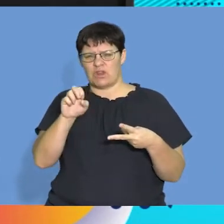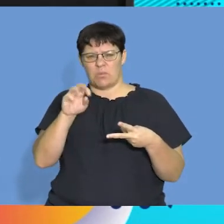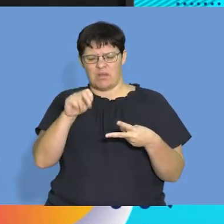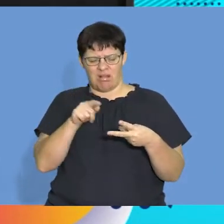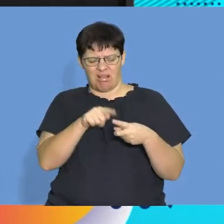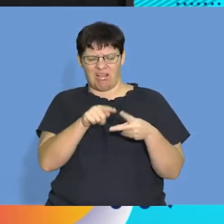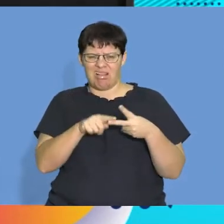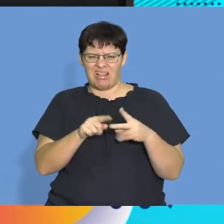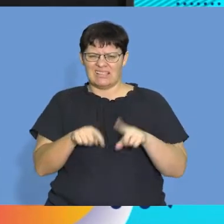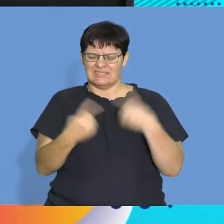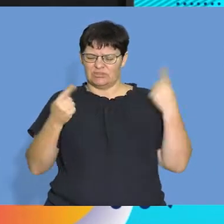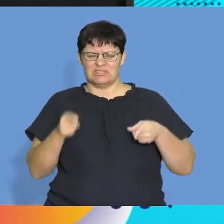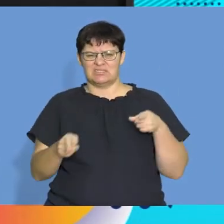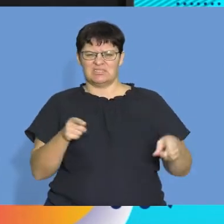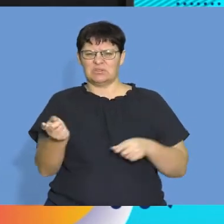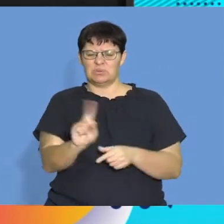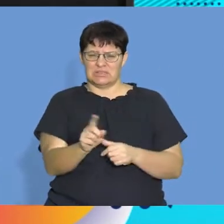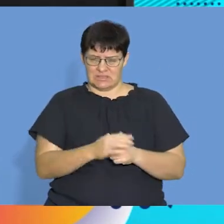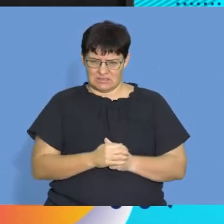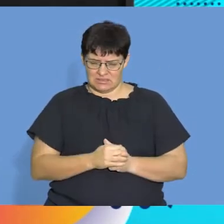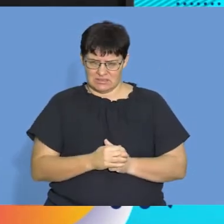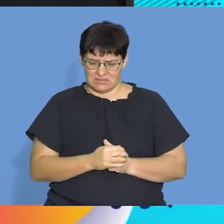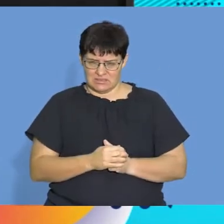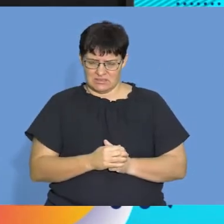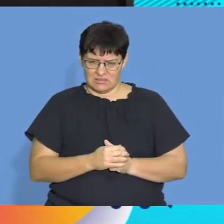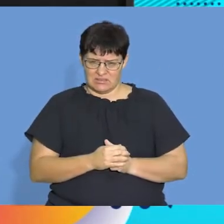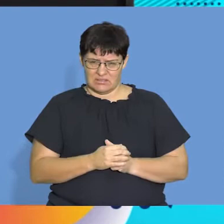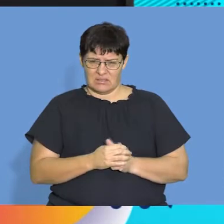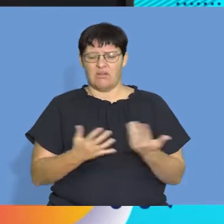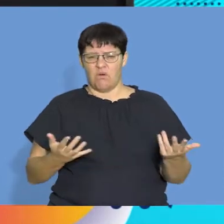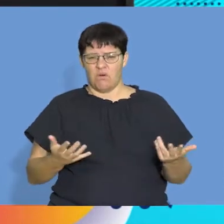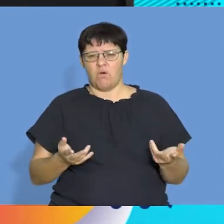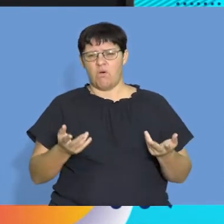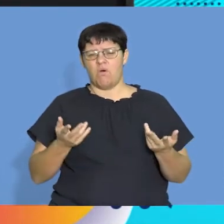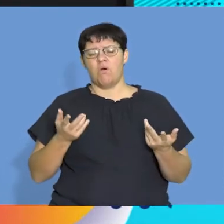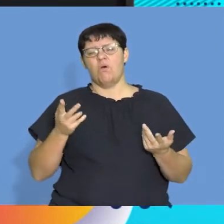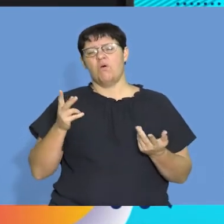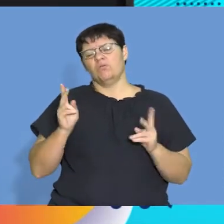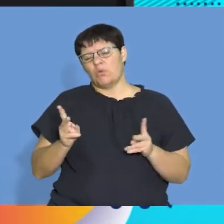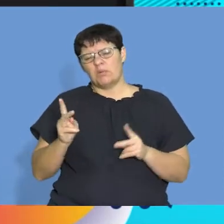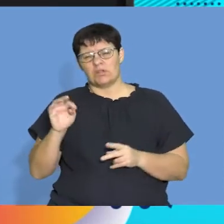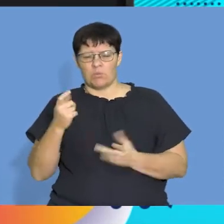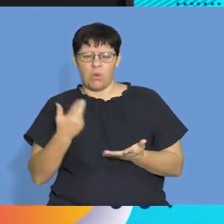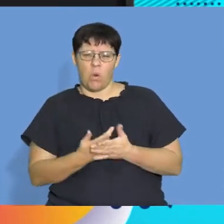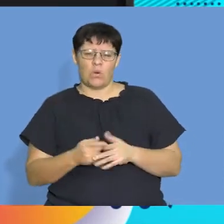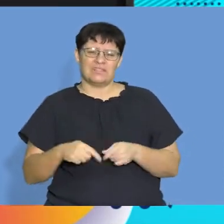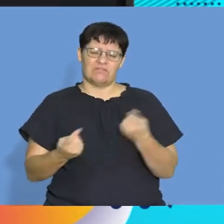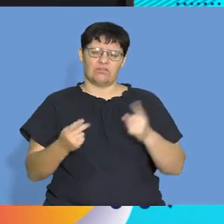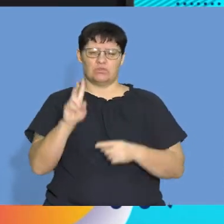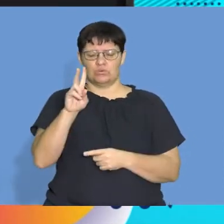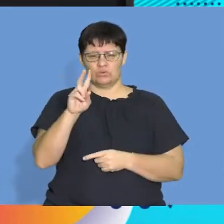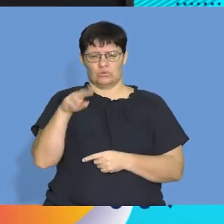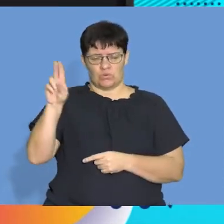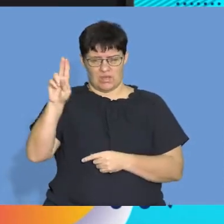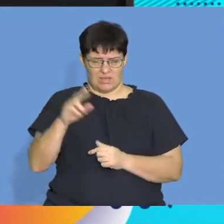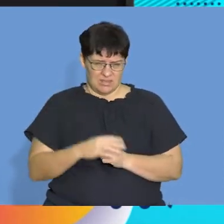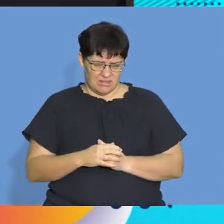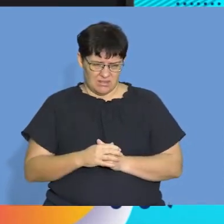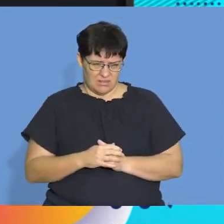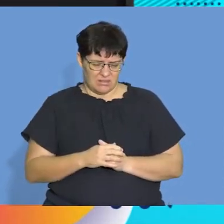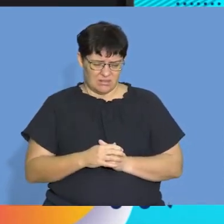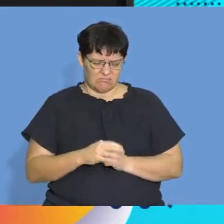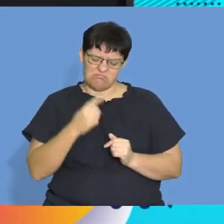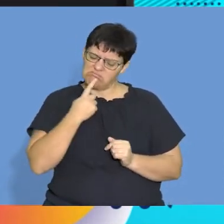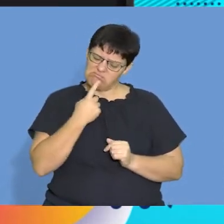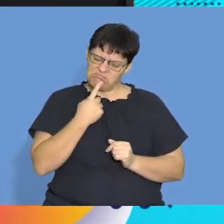Which is your difference of 2 squares or just a normal trinomial. Think about the difference between that. And how do I then see